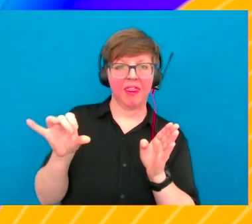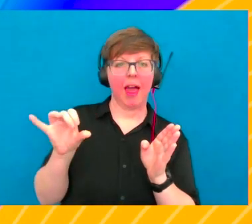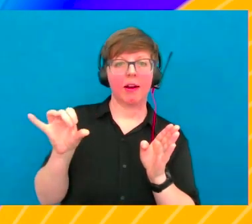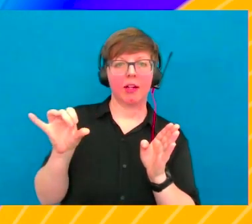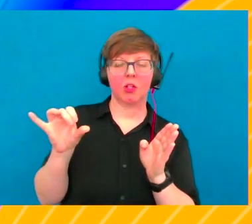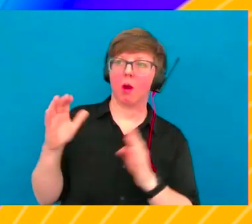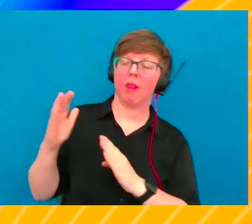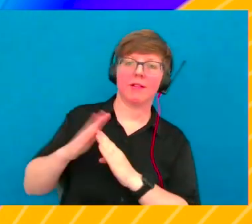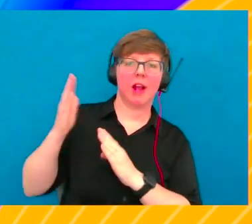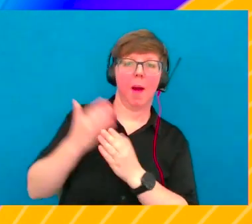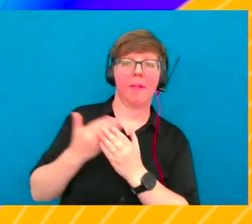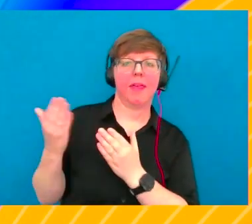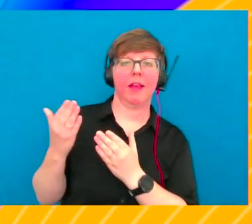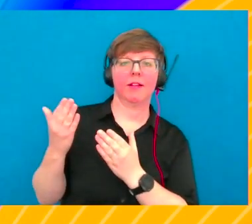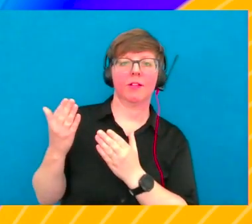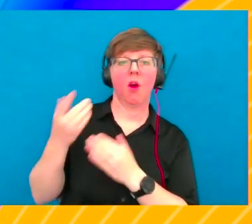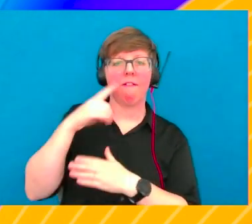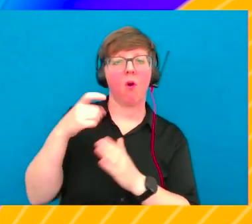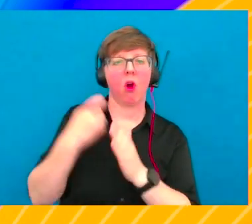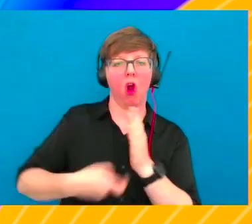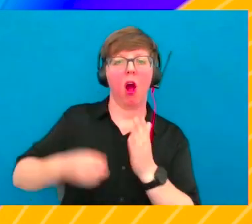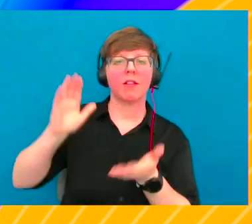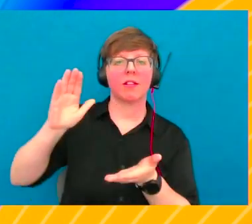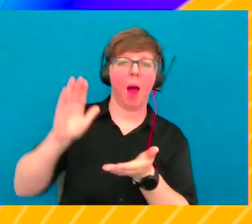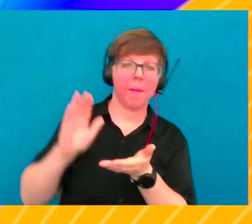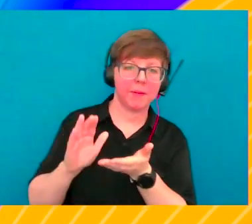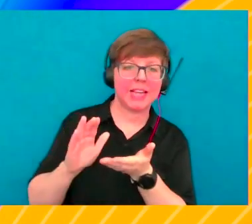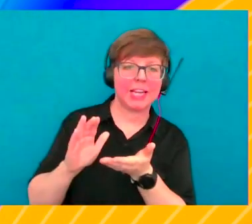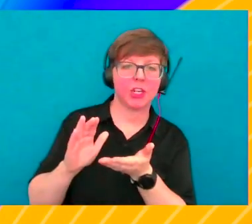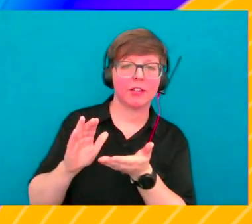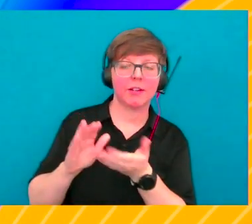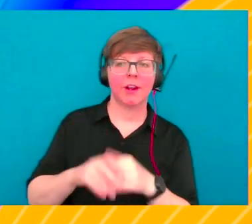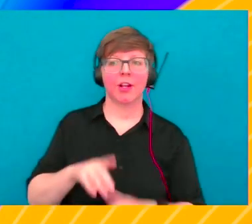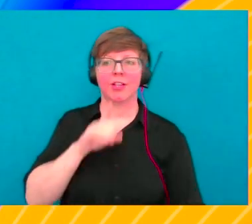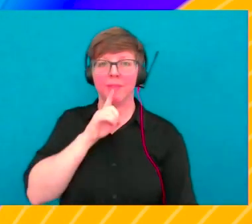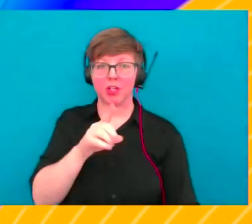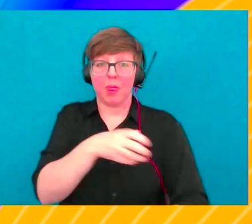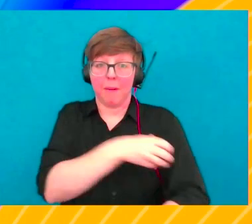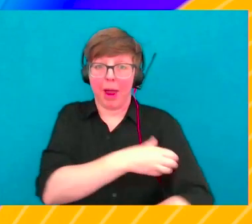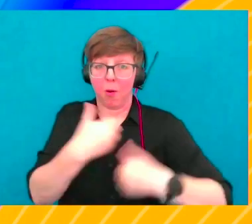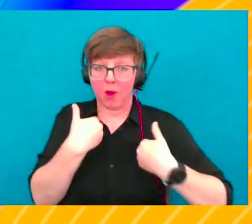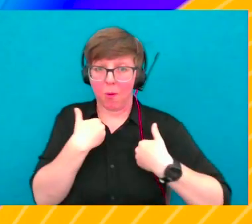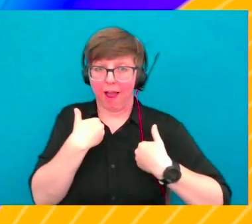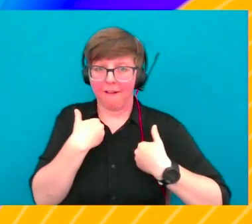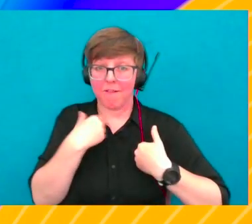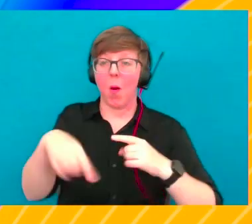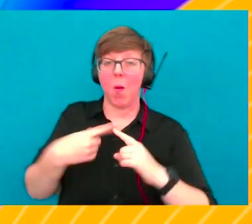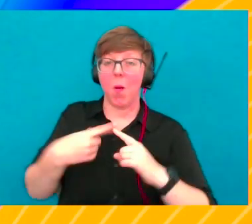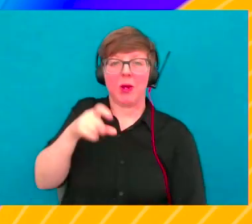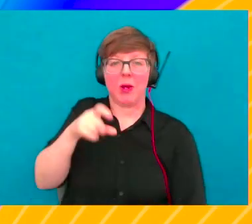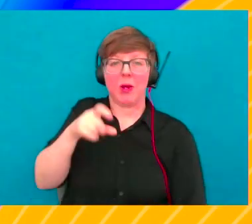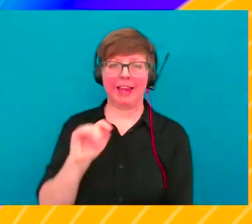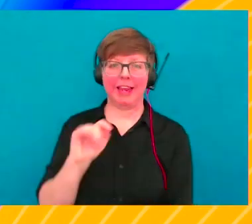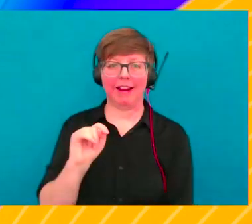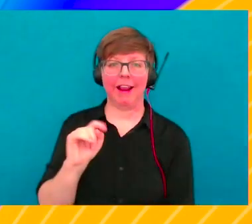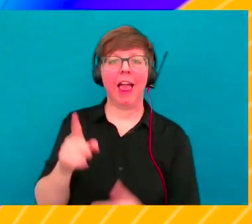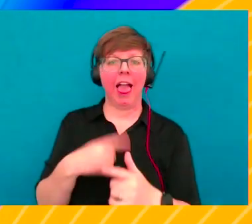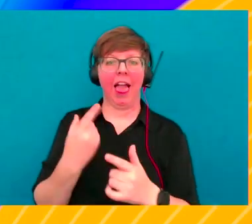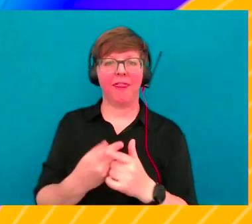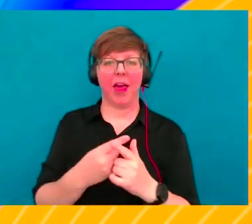cost optimization. Just making sure that you have the power you need when you need it, and then just kicking it out when you don't.